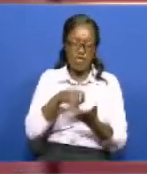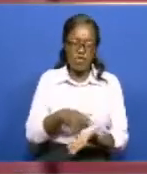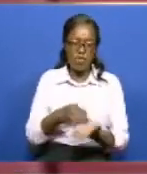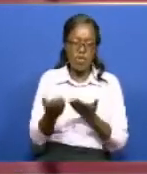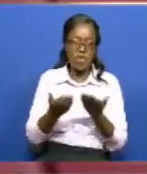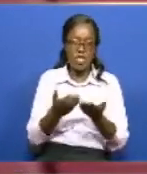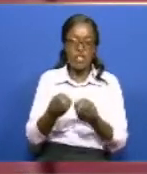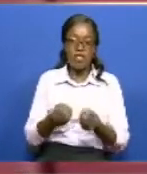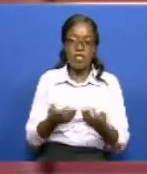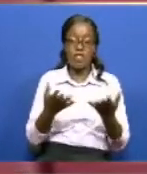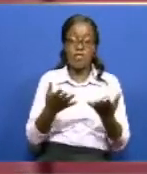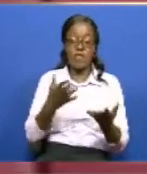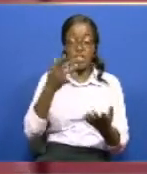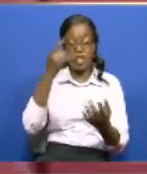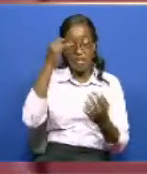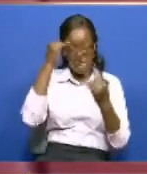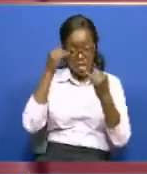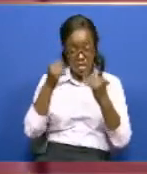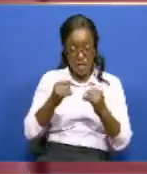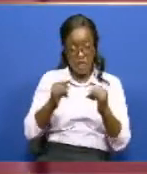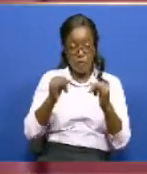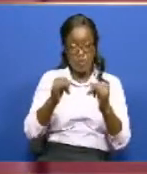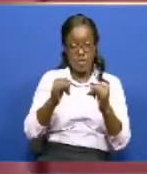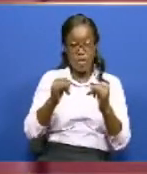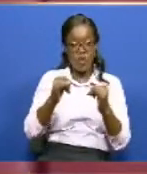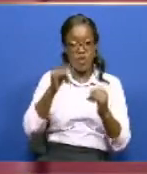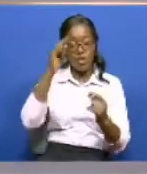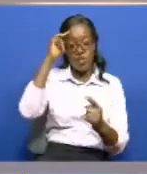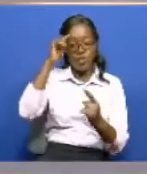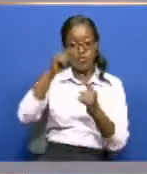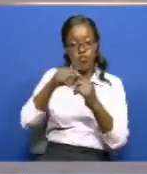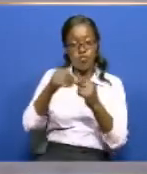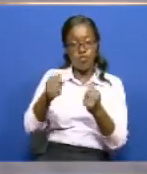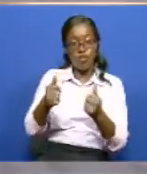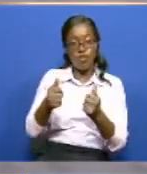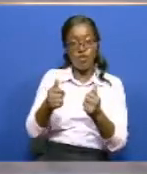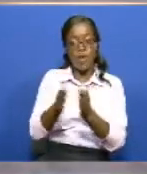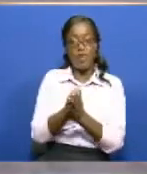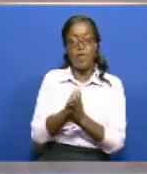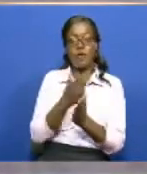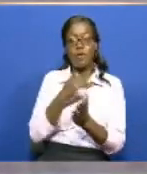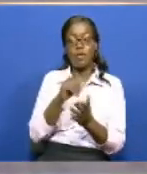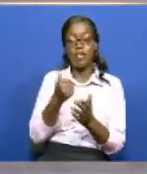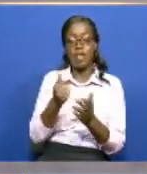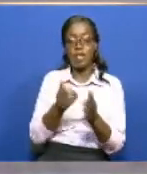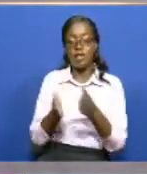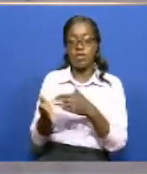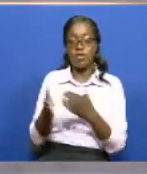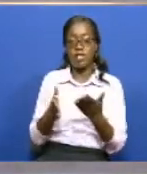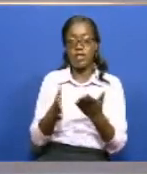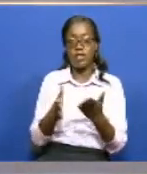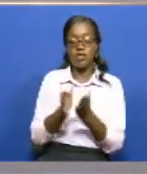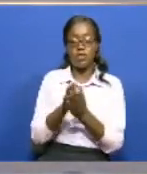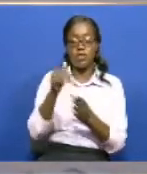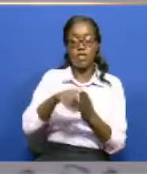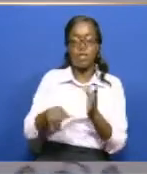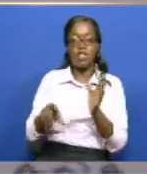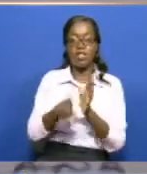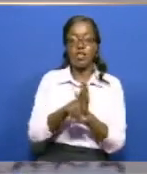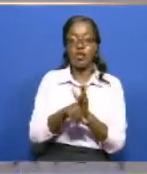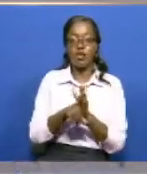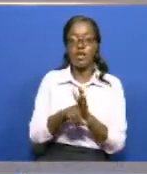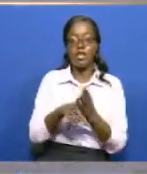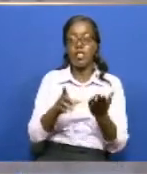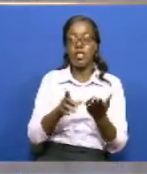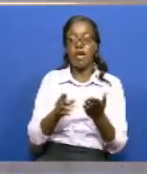And in efforts aimed at addressing these challenges, the judiciary explored other alternatives to uphold the law through an initiative dubbed